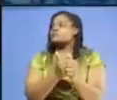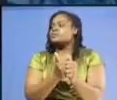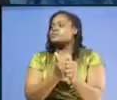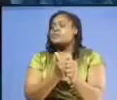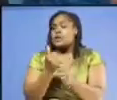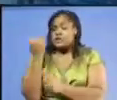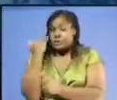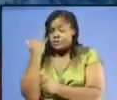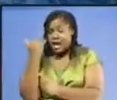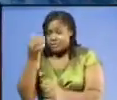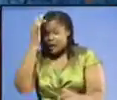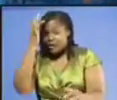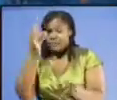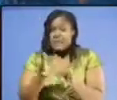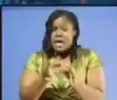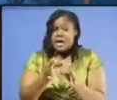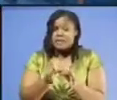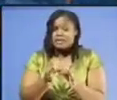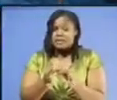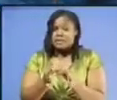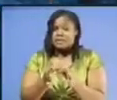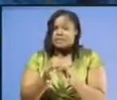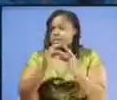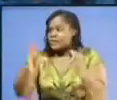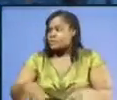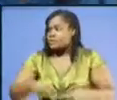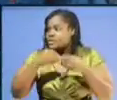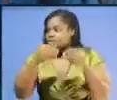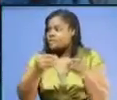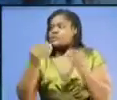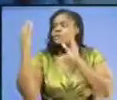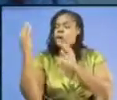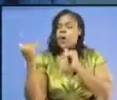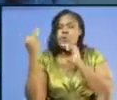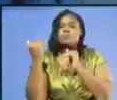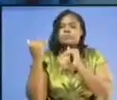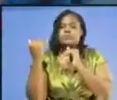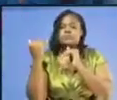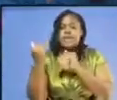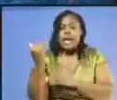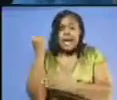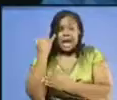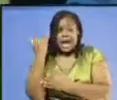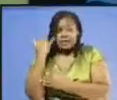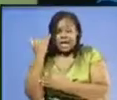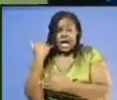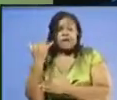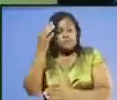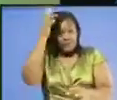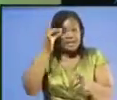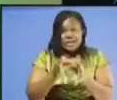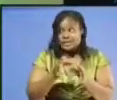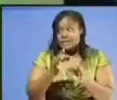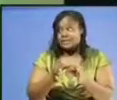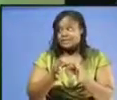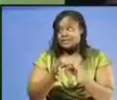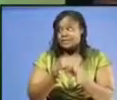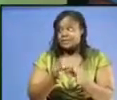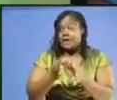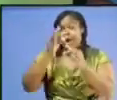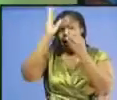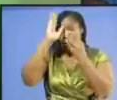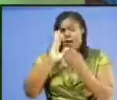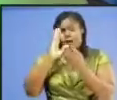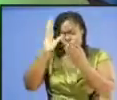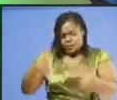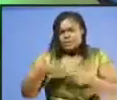some faith, God will give you some hope. I said, if you have some faith, God